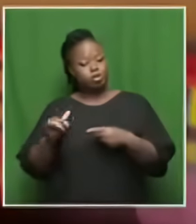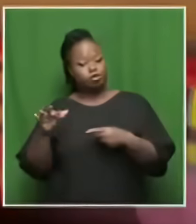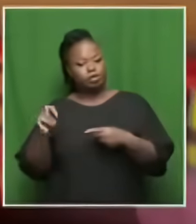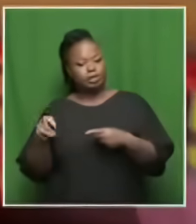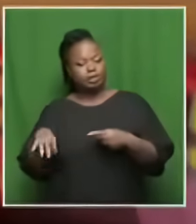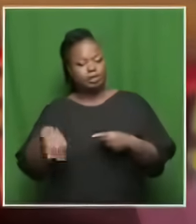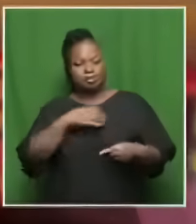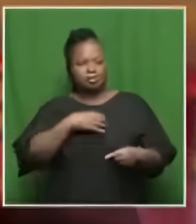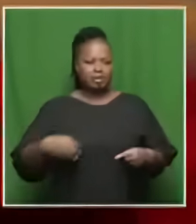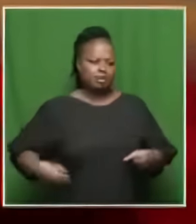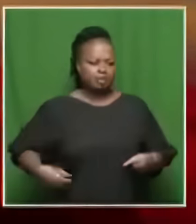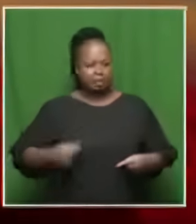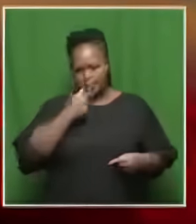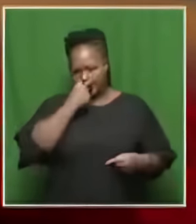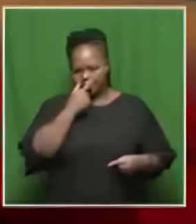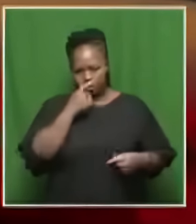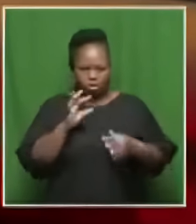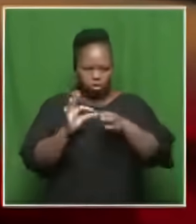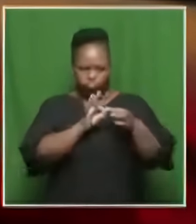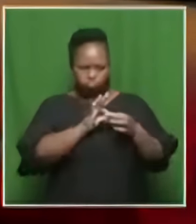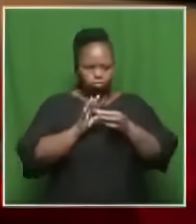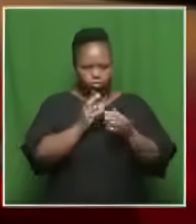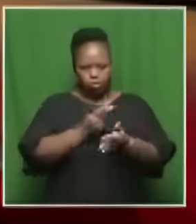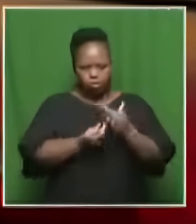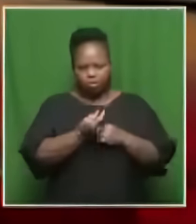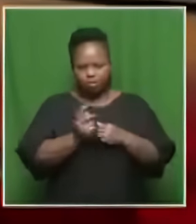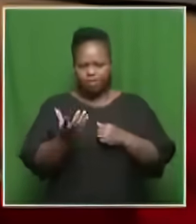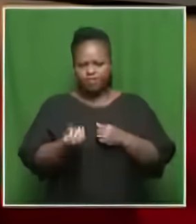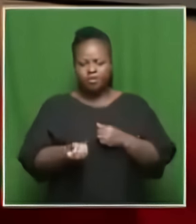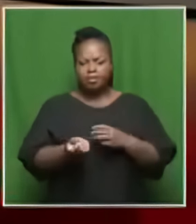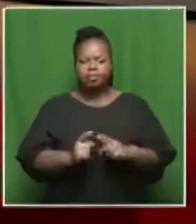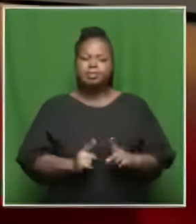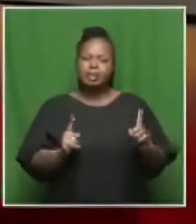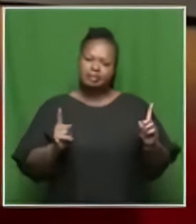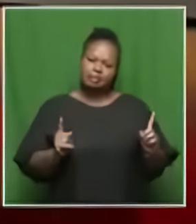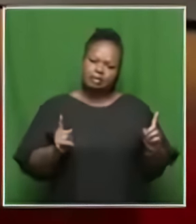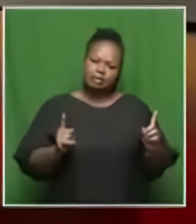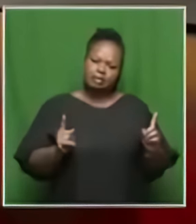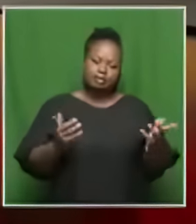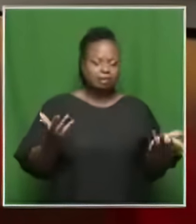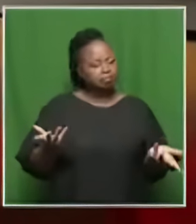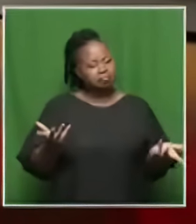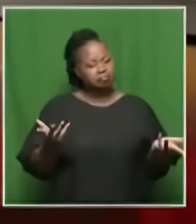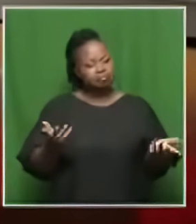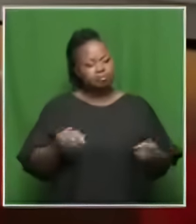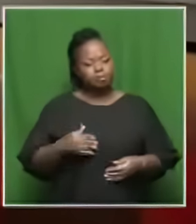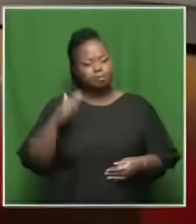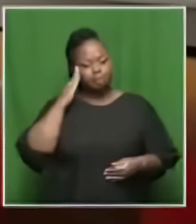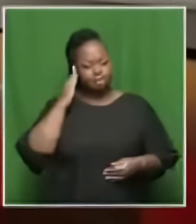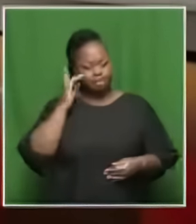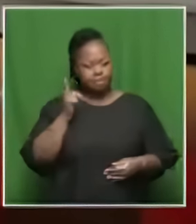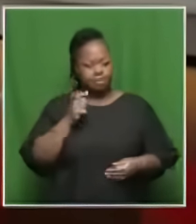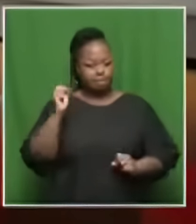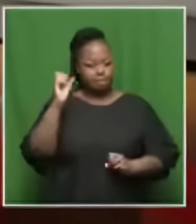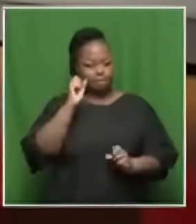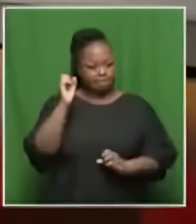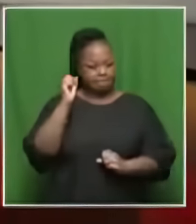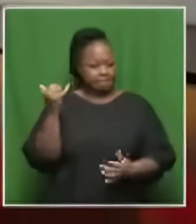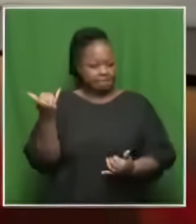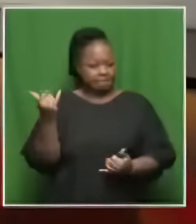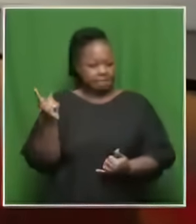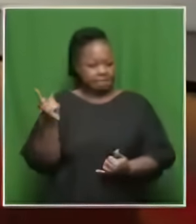Cyril Ramaphosa. Absolutely. But in this instance, apart from the situation or the picture that you spoke to